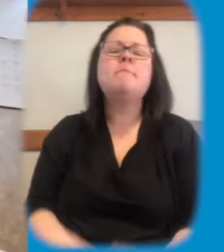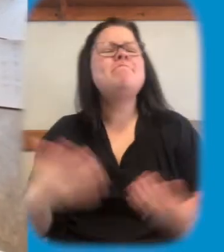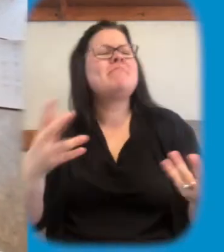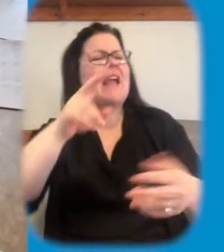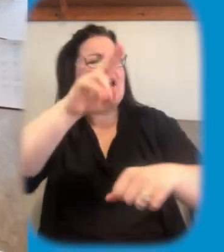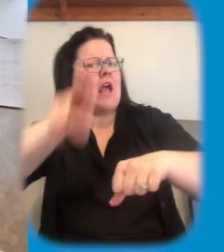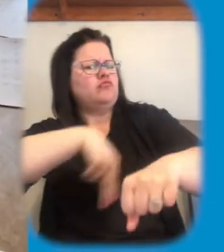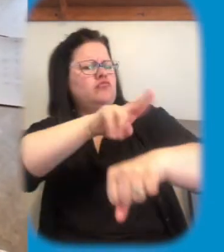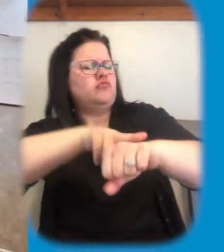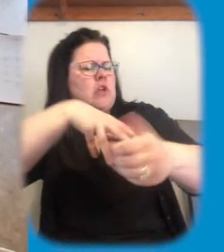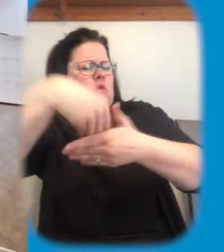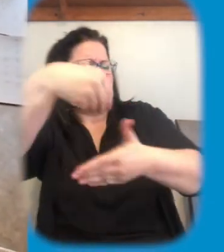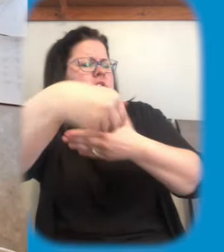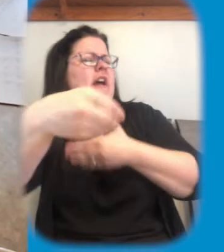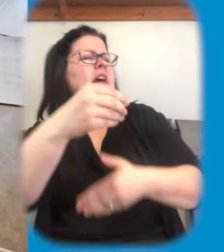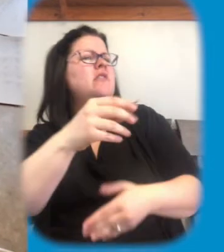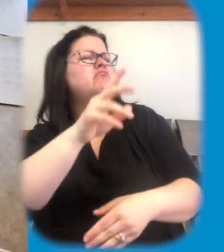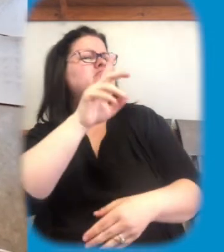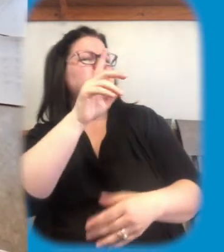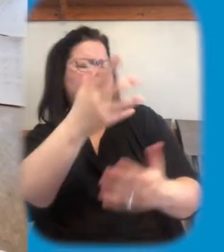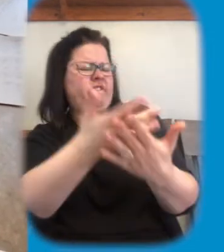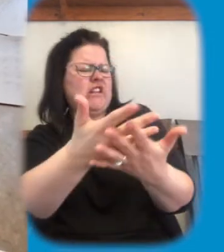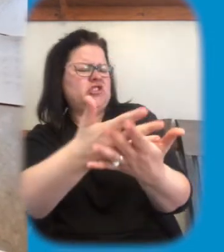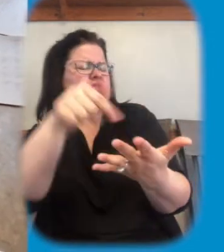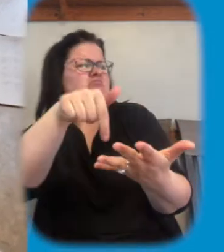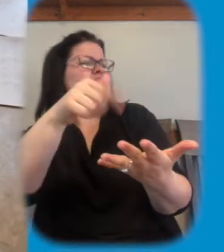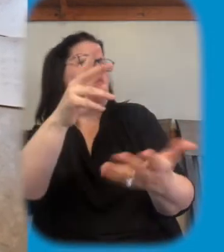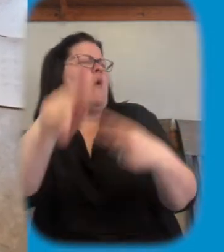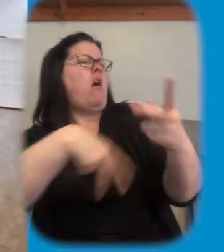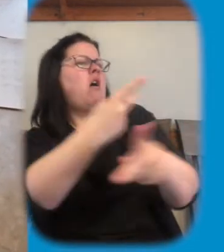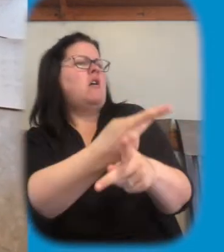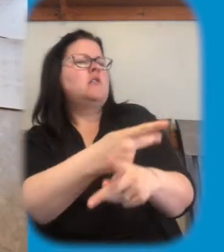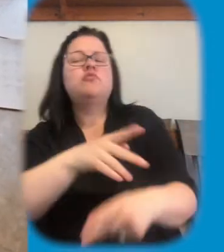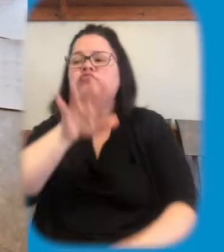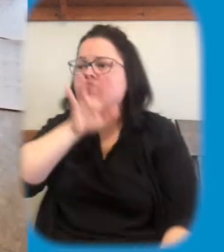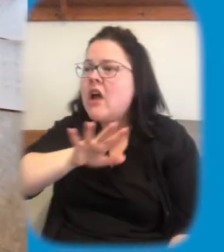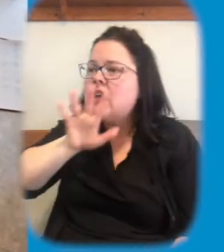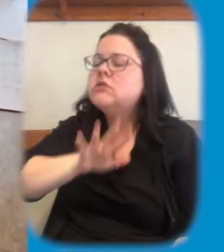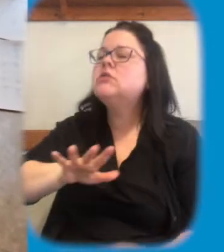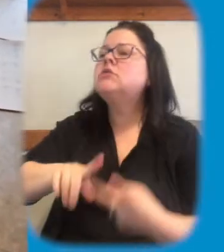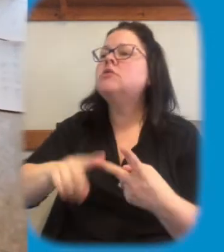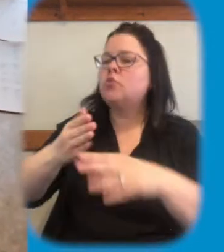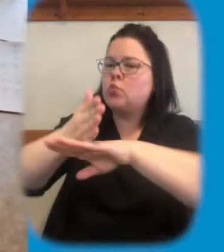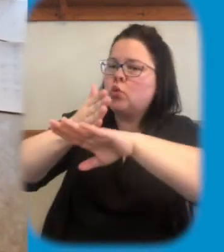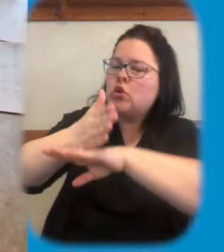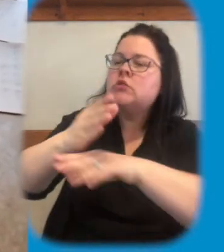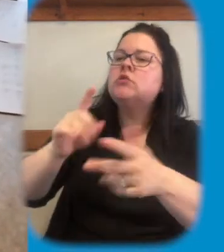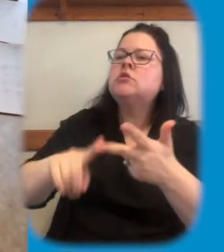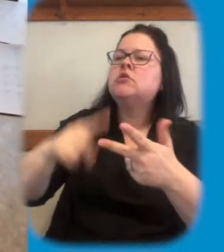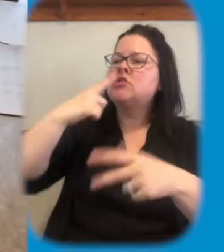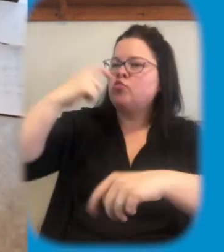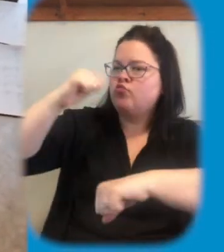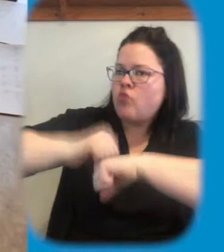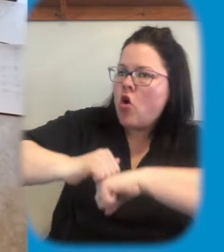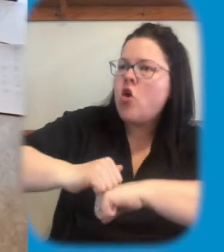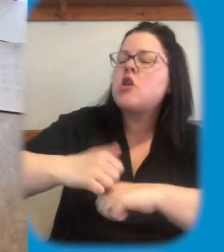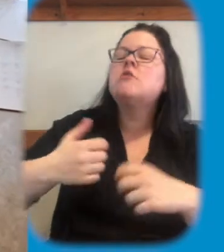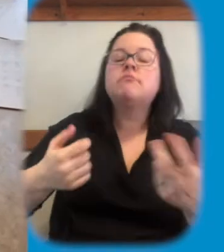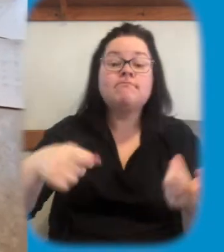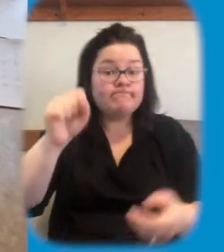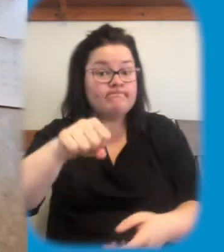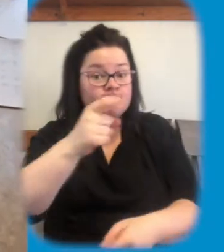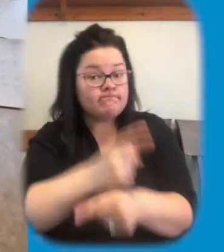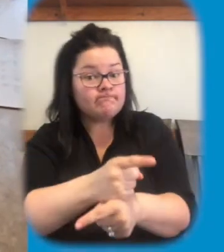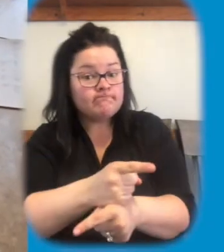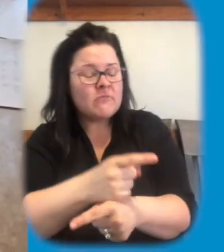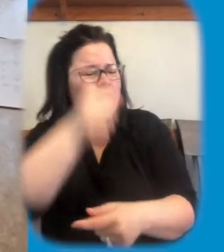What are nature's filters? Like grass or like sticks or rocks. Yeah. You had a